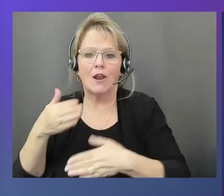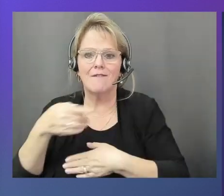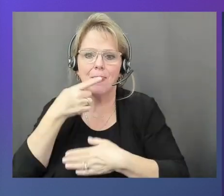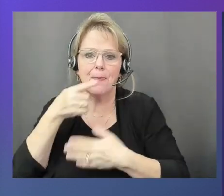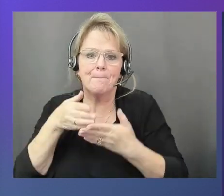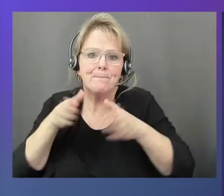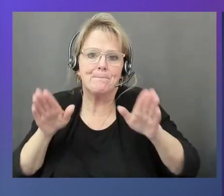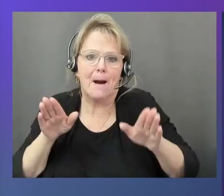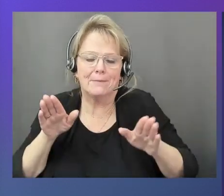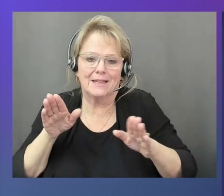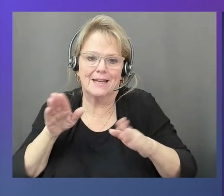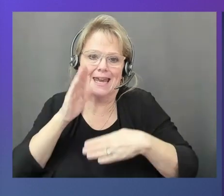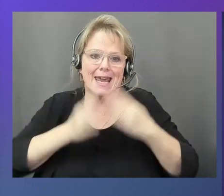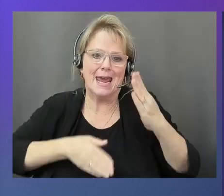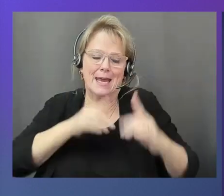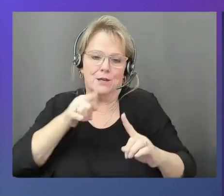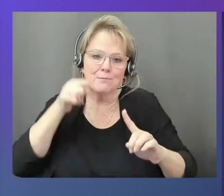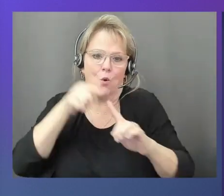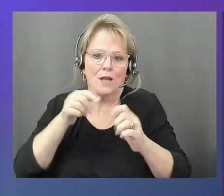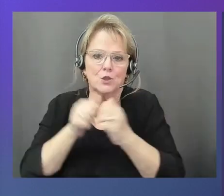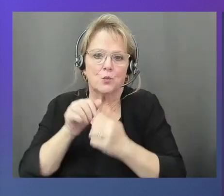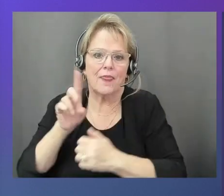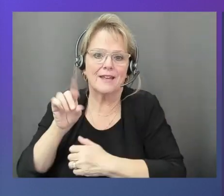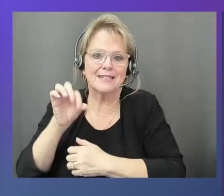the least amount over the